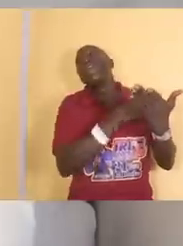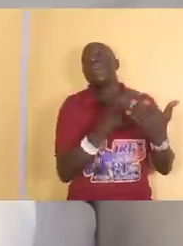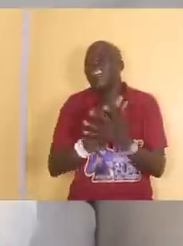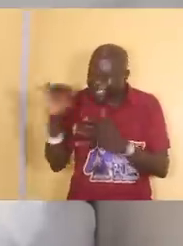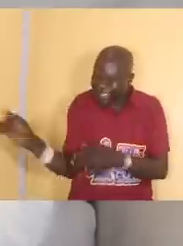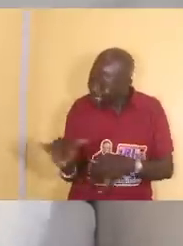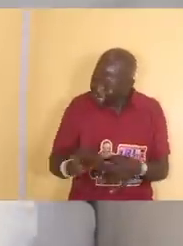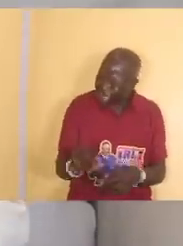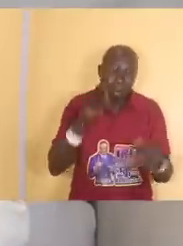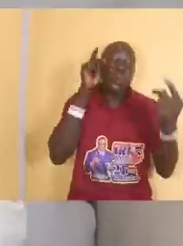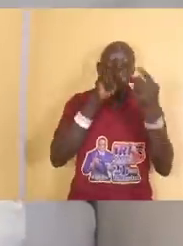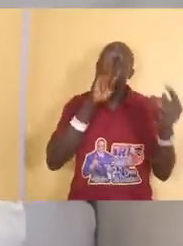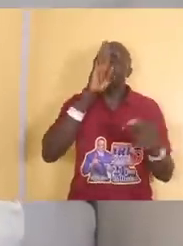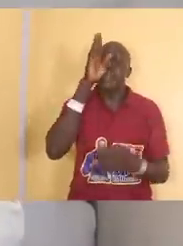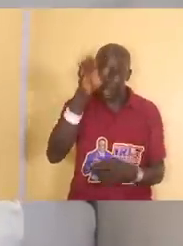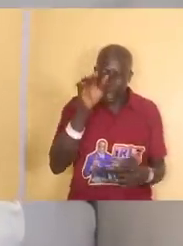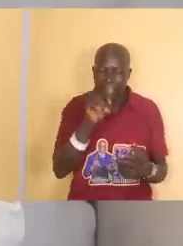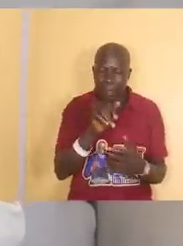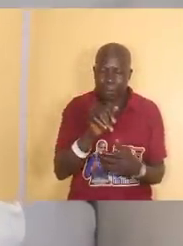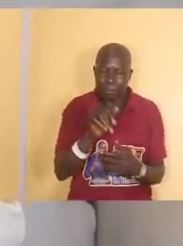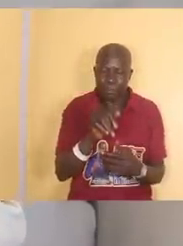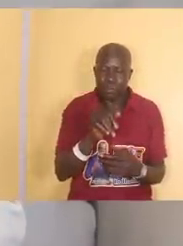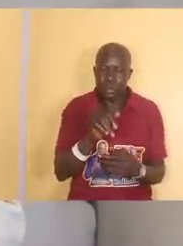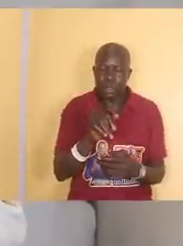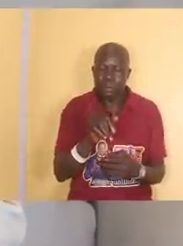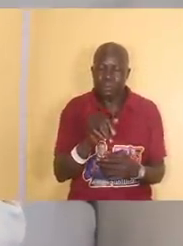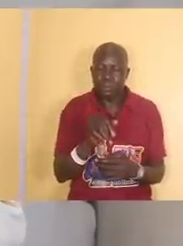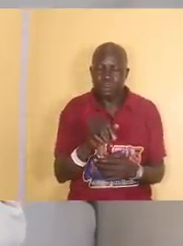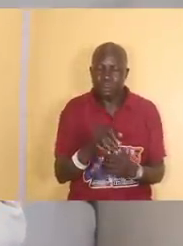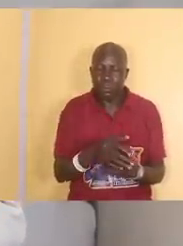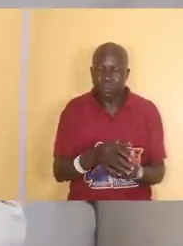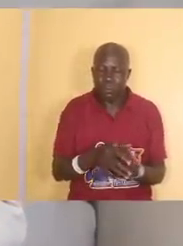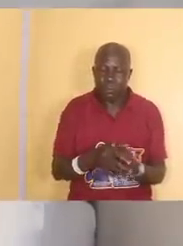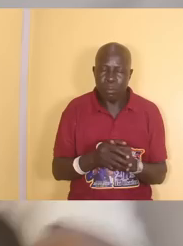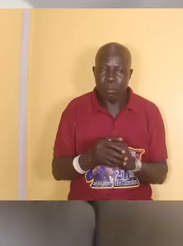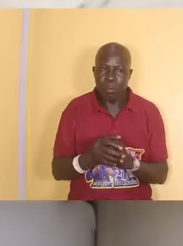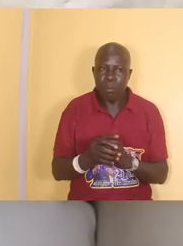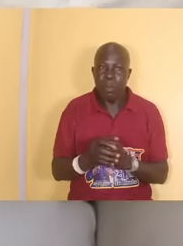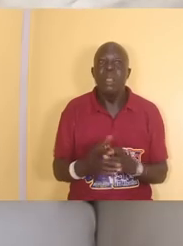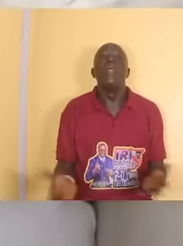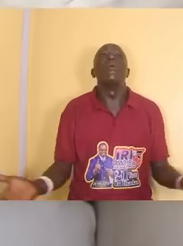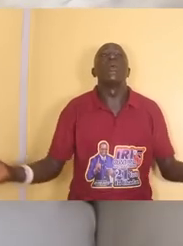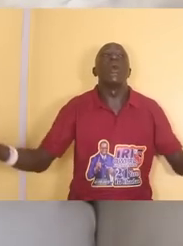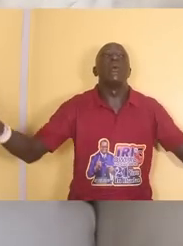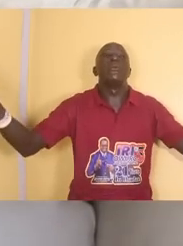Isaiah. They have phrased it for long. My foyer. Lift up your hands.